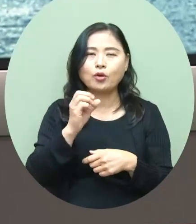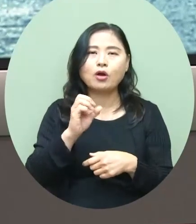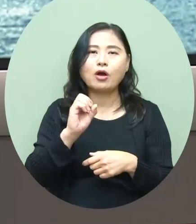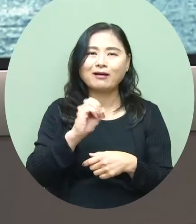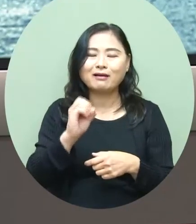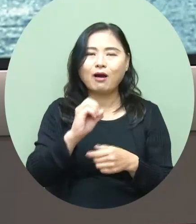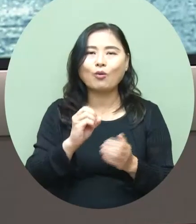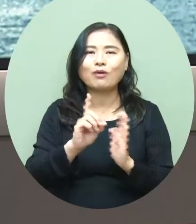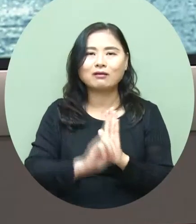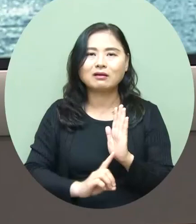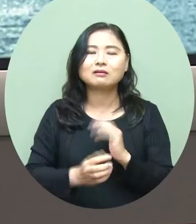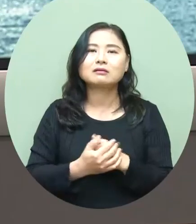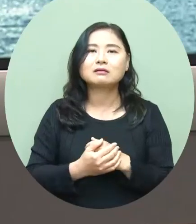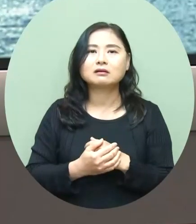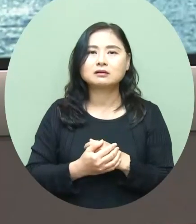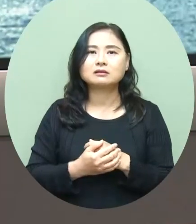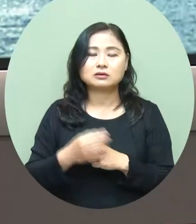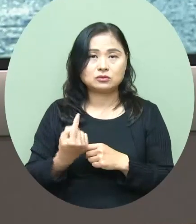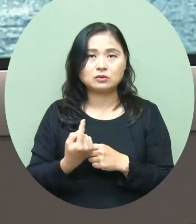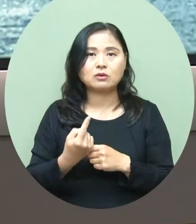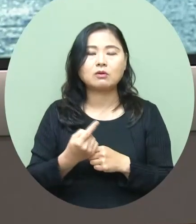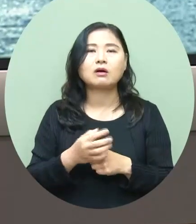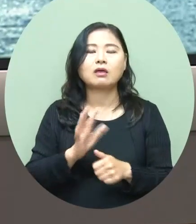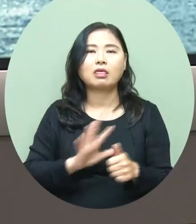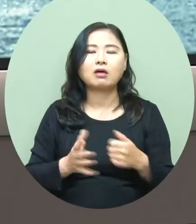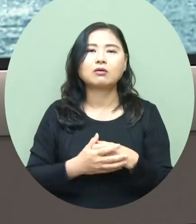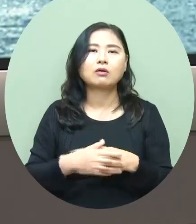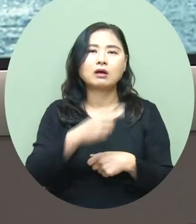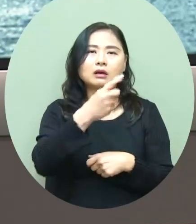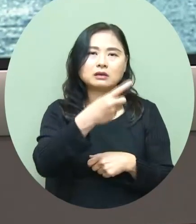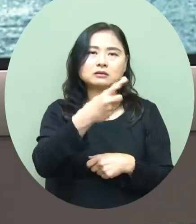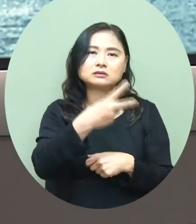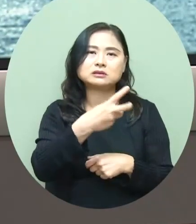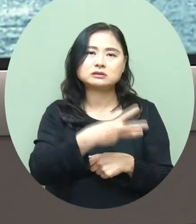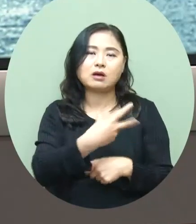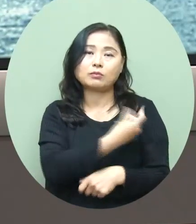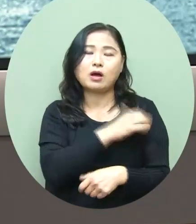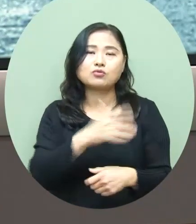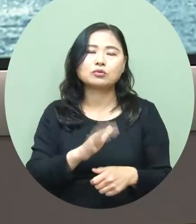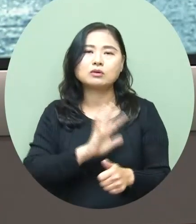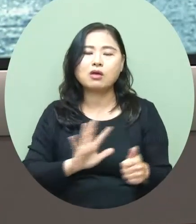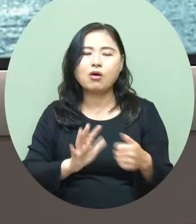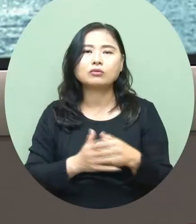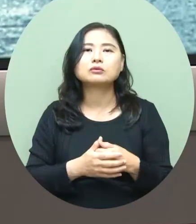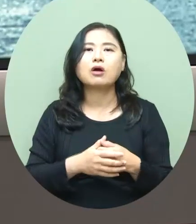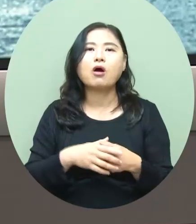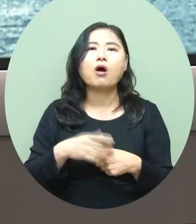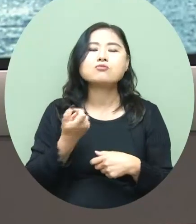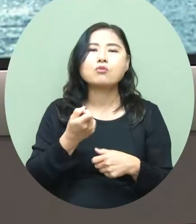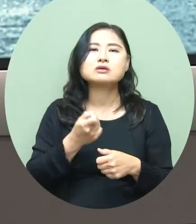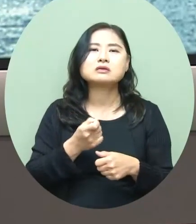So because of the disease, he had low blood count, and maybe for that reason, even if he had 3 doses of